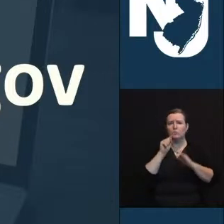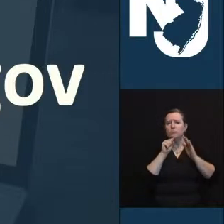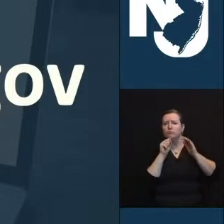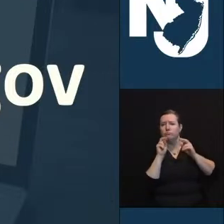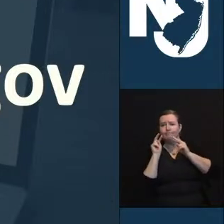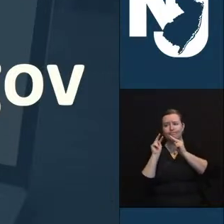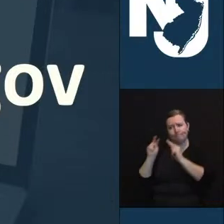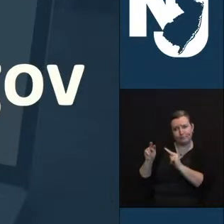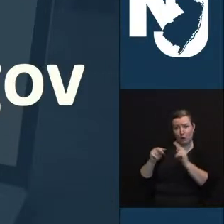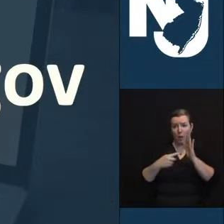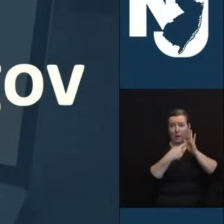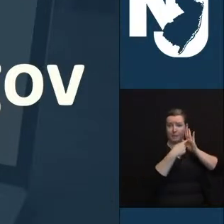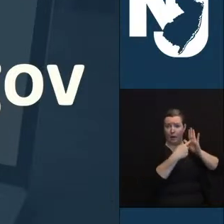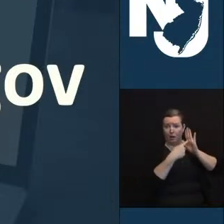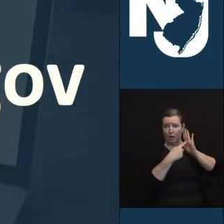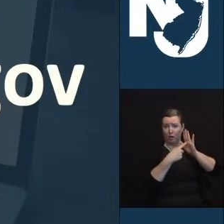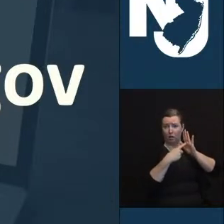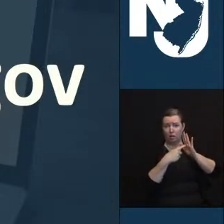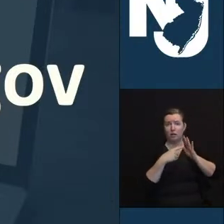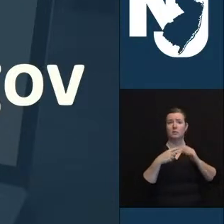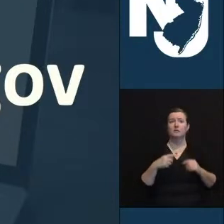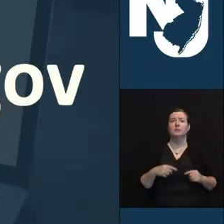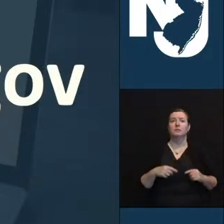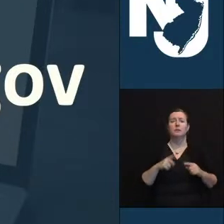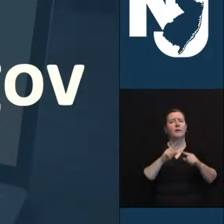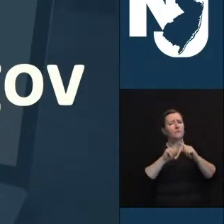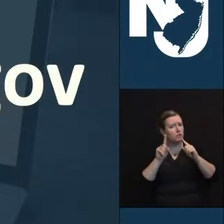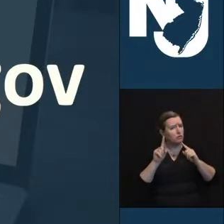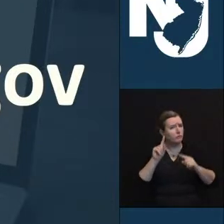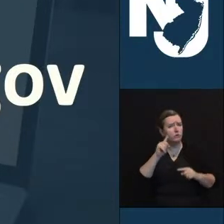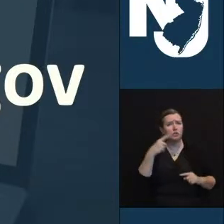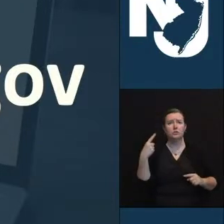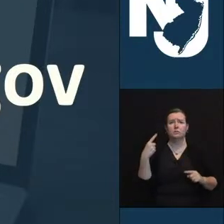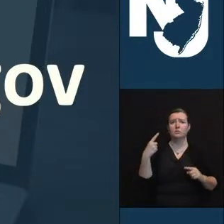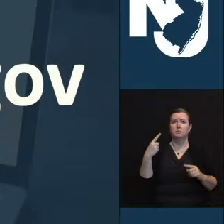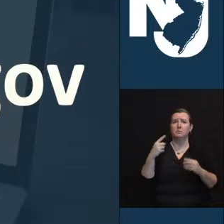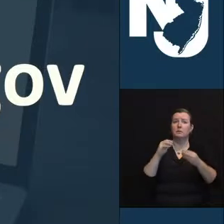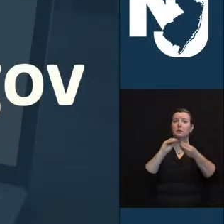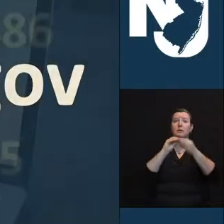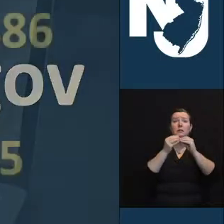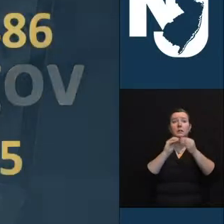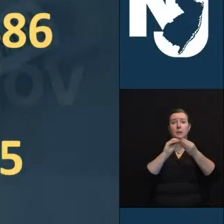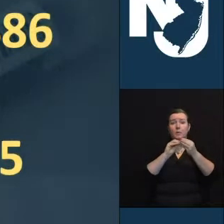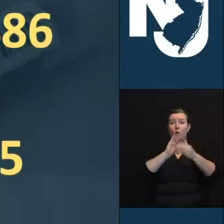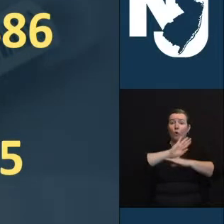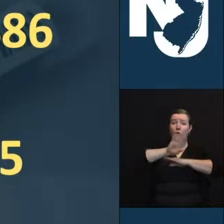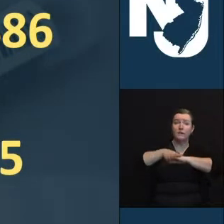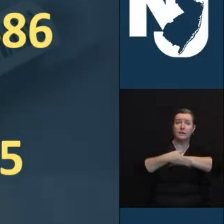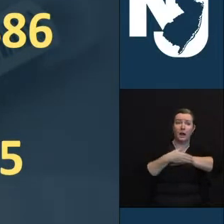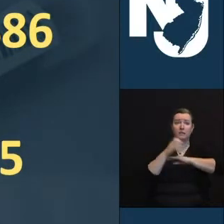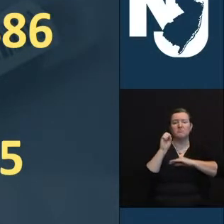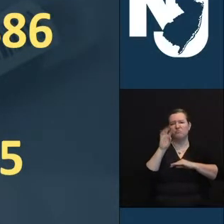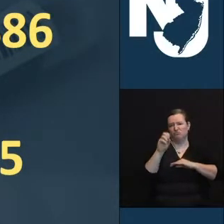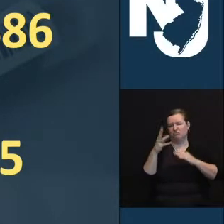proper perspective, we should first take a look at the overnight numbers and where we are today. So today we're reporting